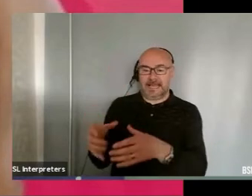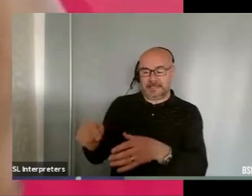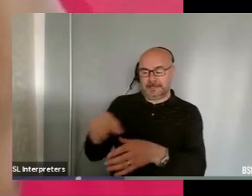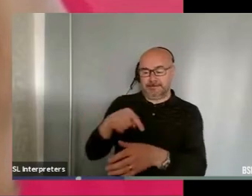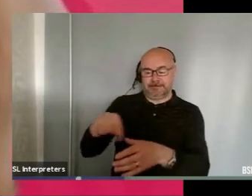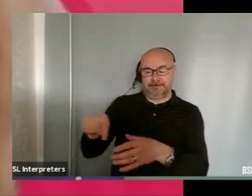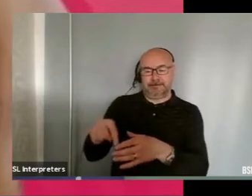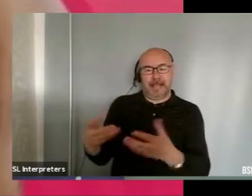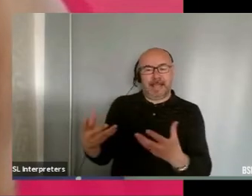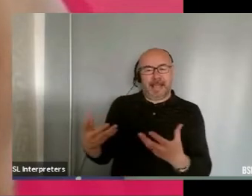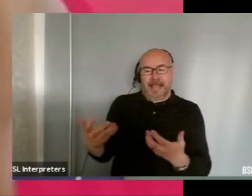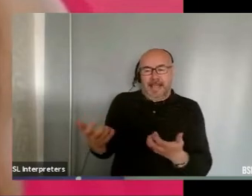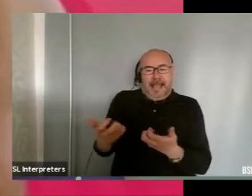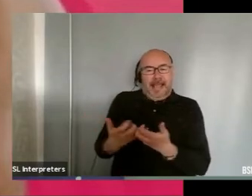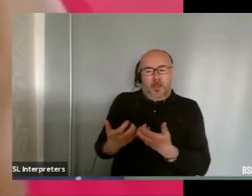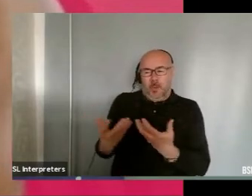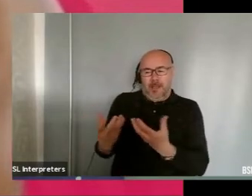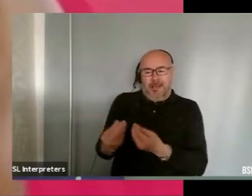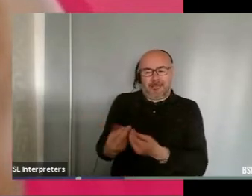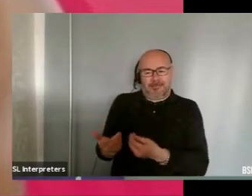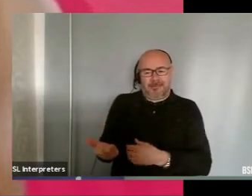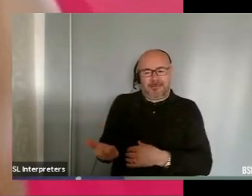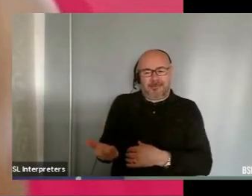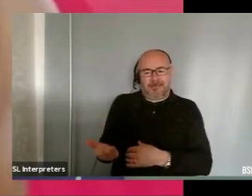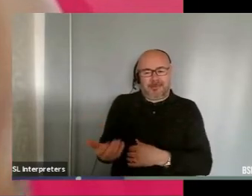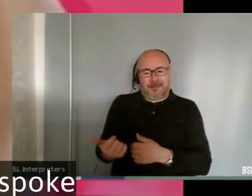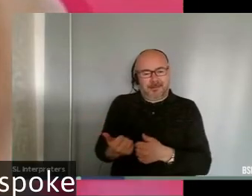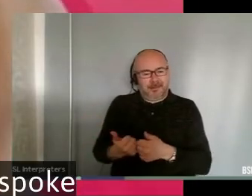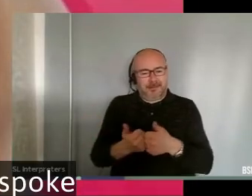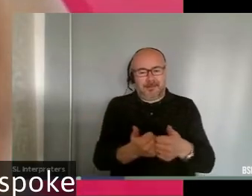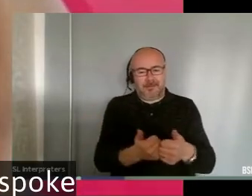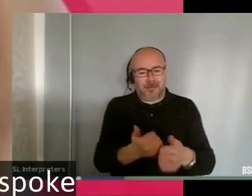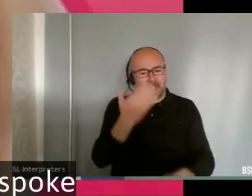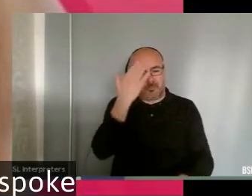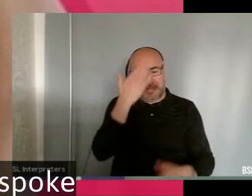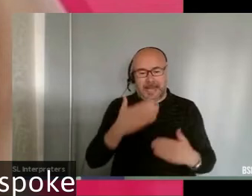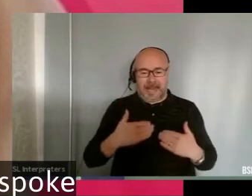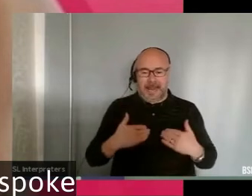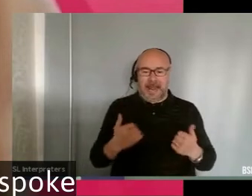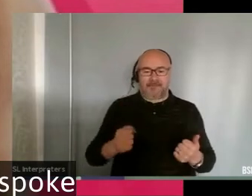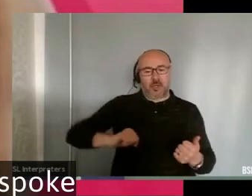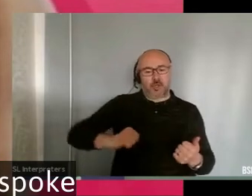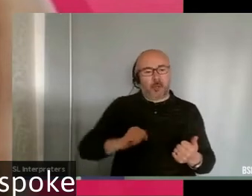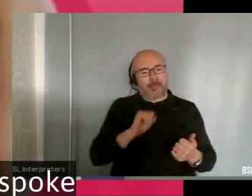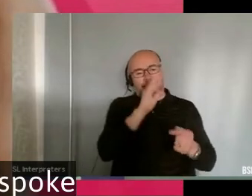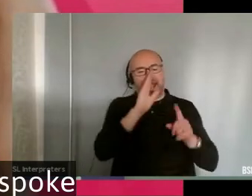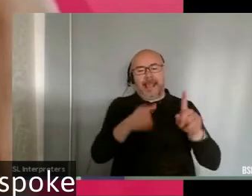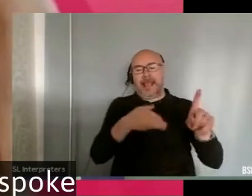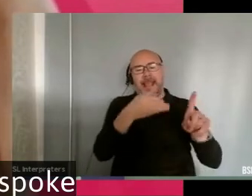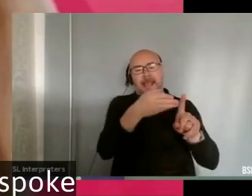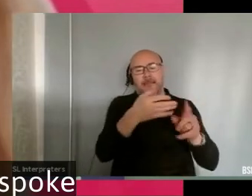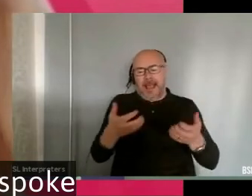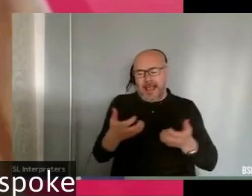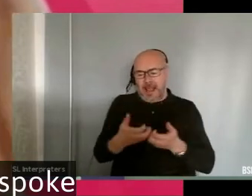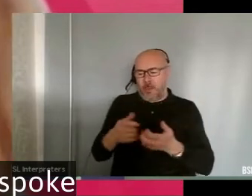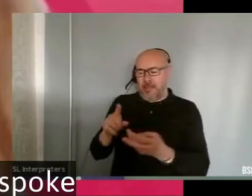third sector's contribution in achieving the objectives of Brain Health Scotland? And you spoke